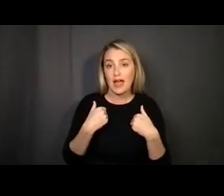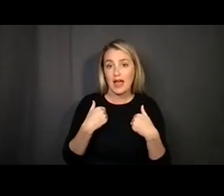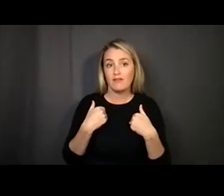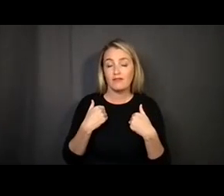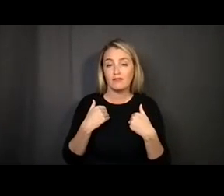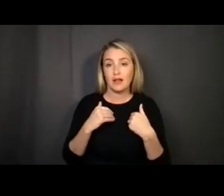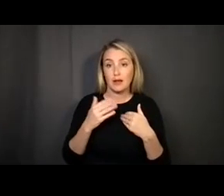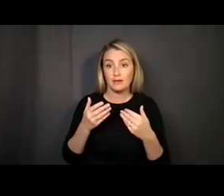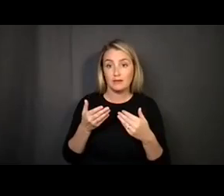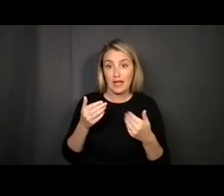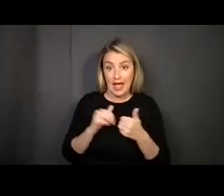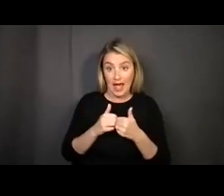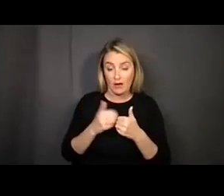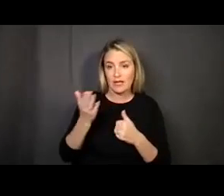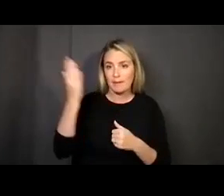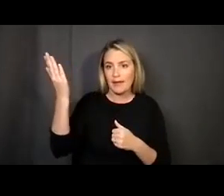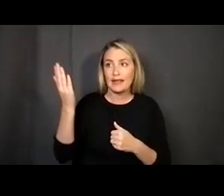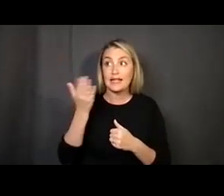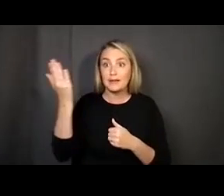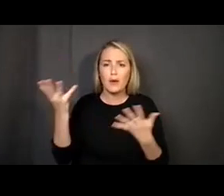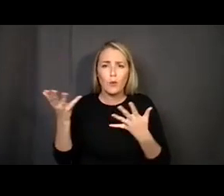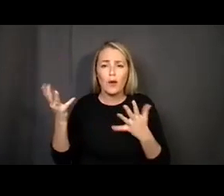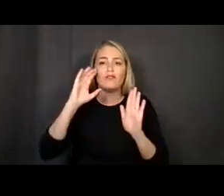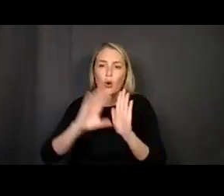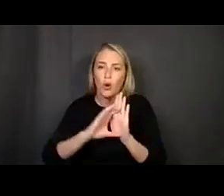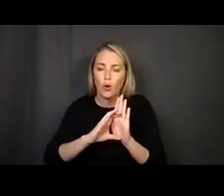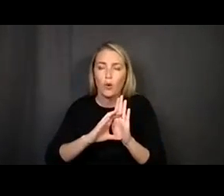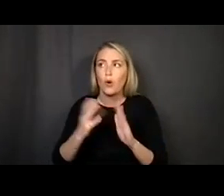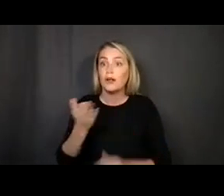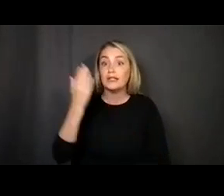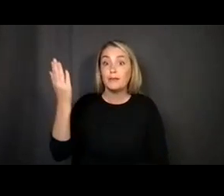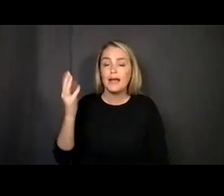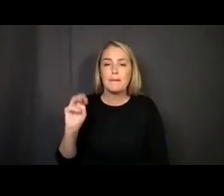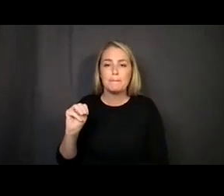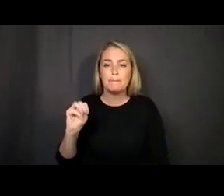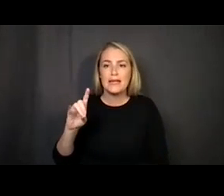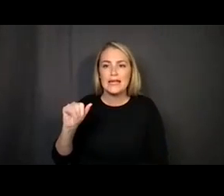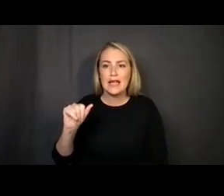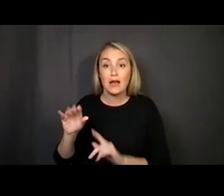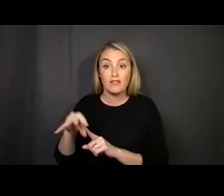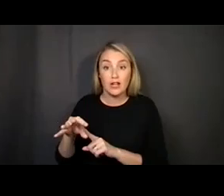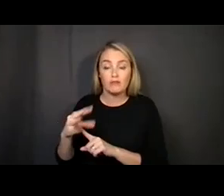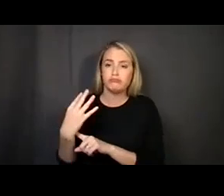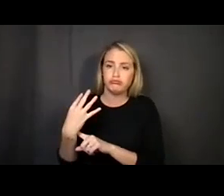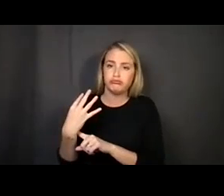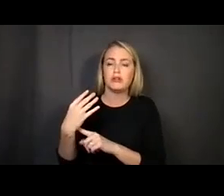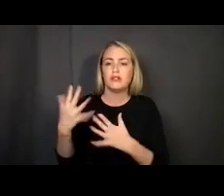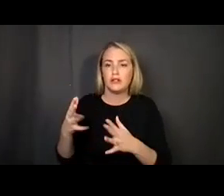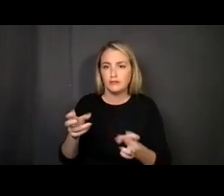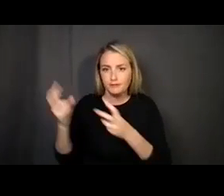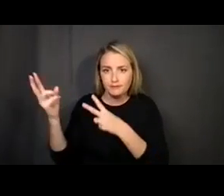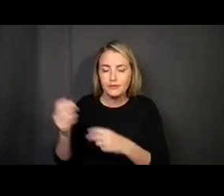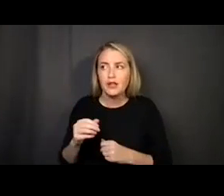submit. You may submit a photo, you might submit through the media button, you can submit a video, you might submit just